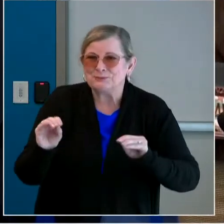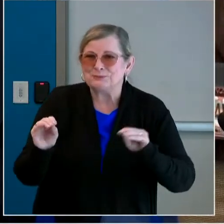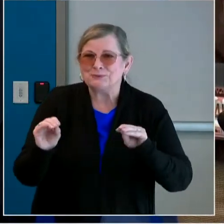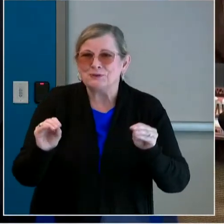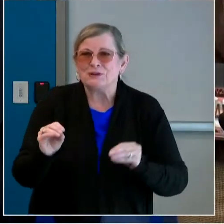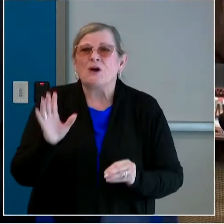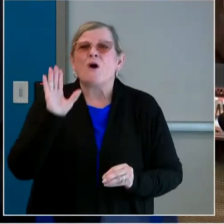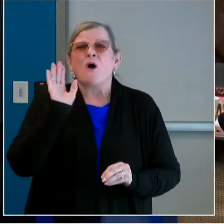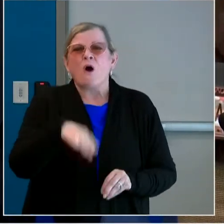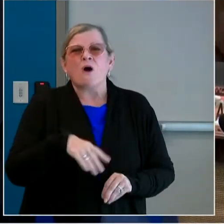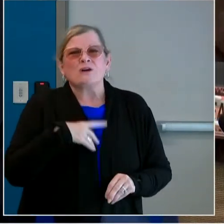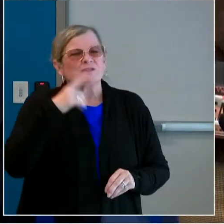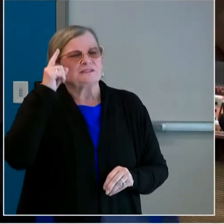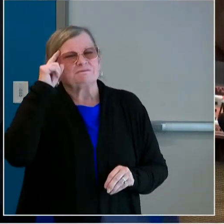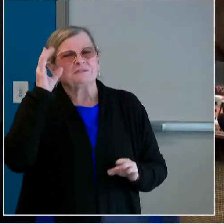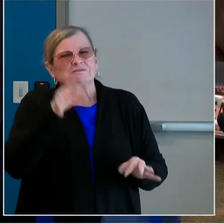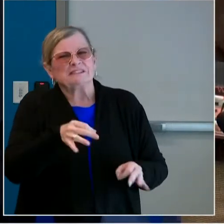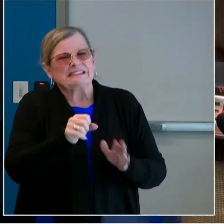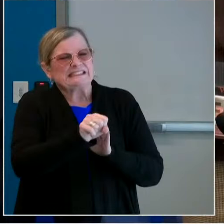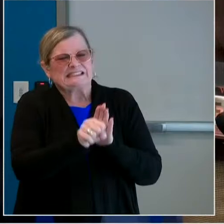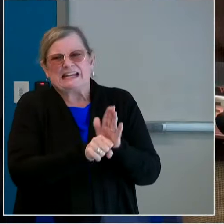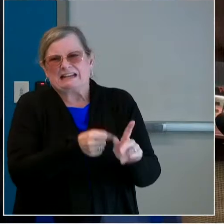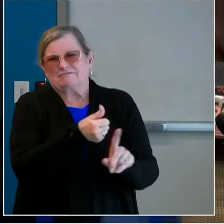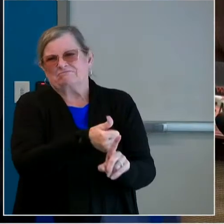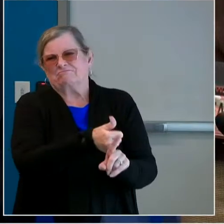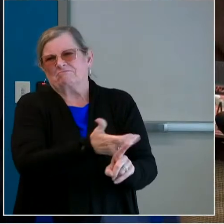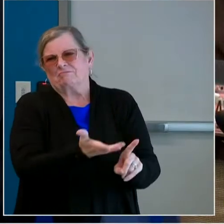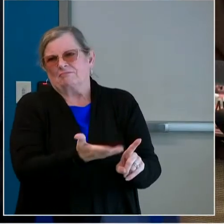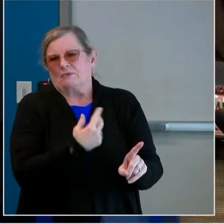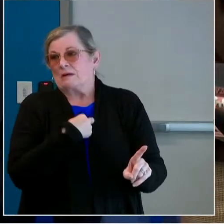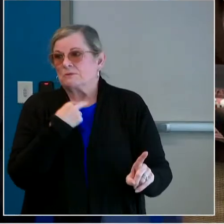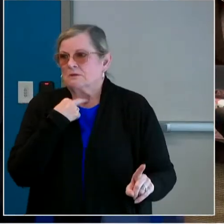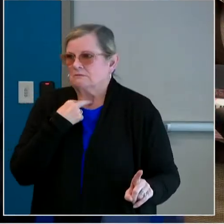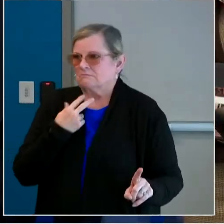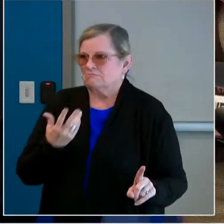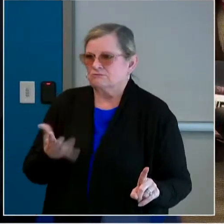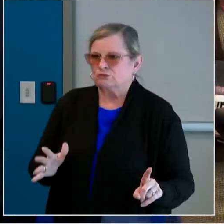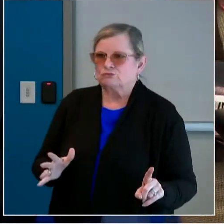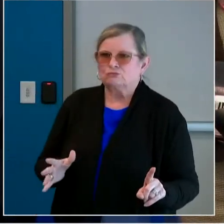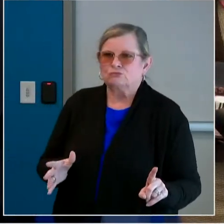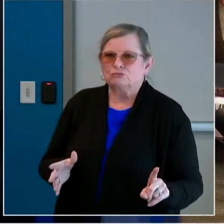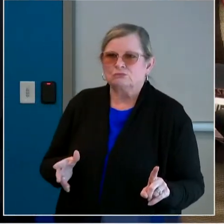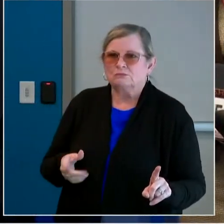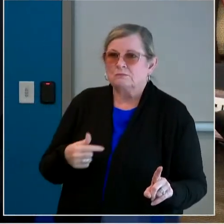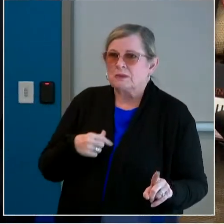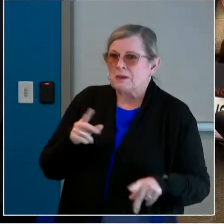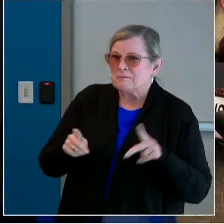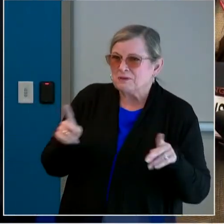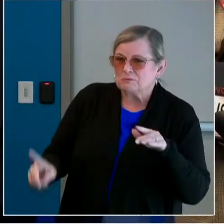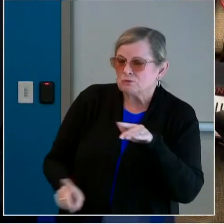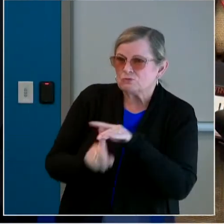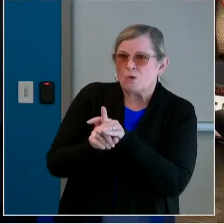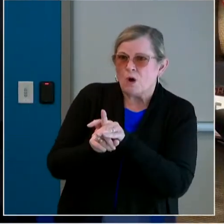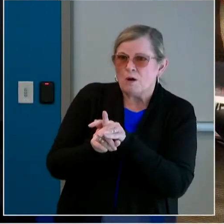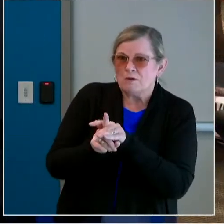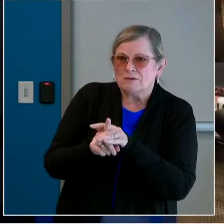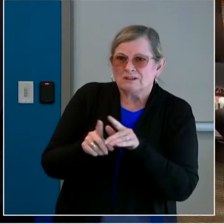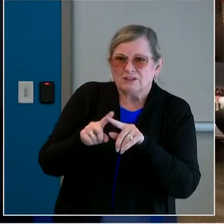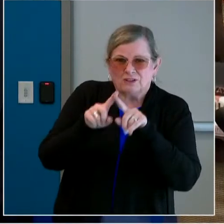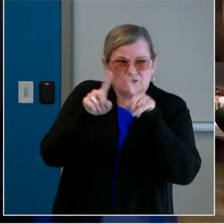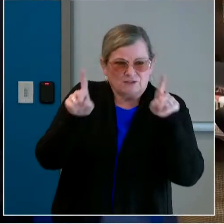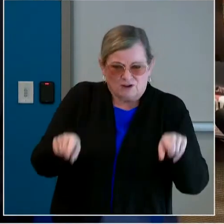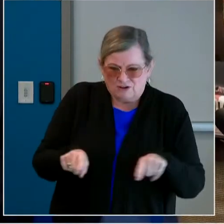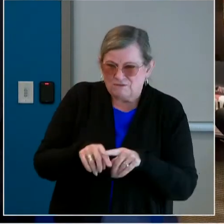states, people who will never show up on your ballot will make the decisions for us. That is why